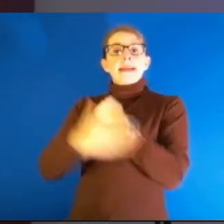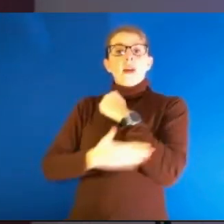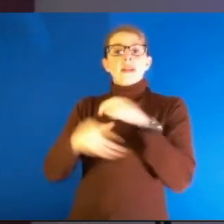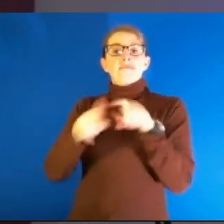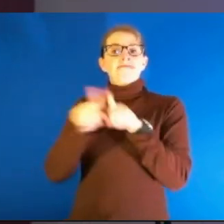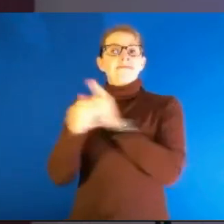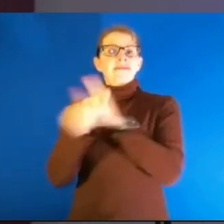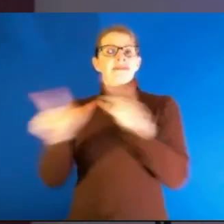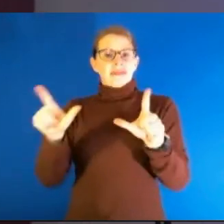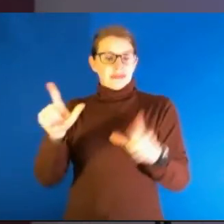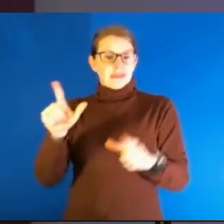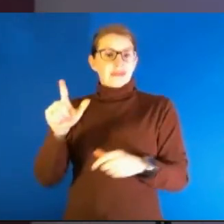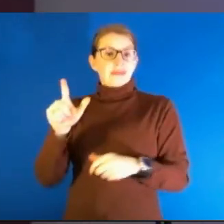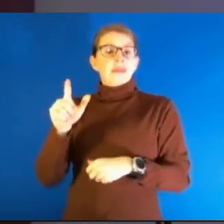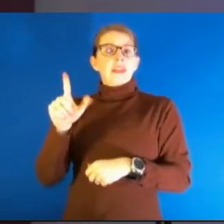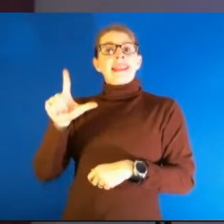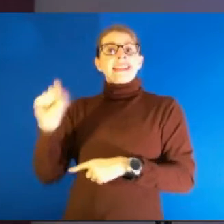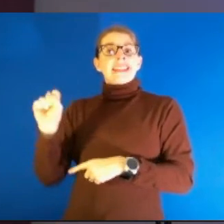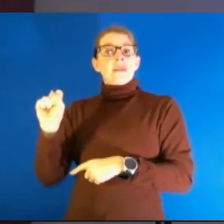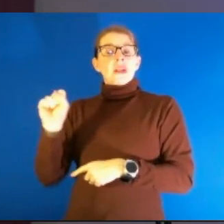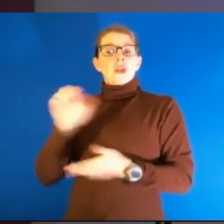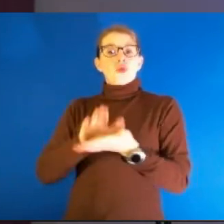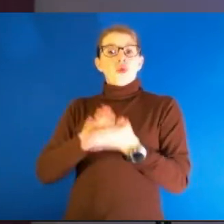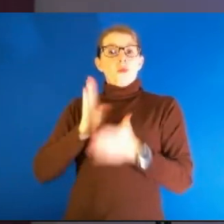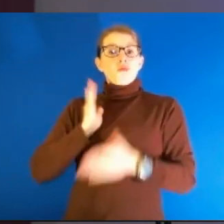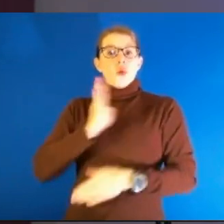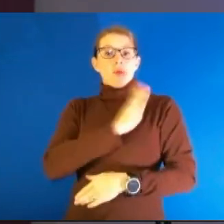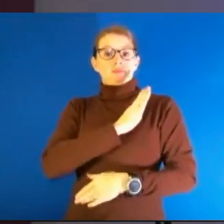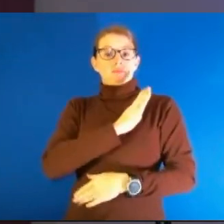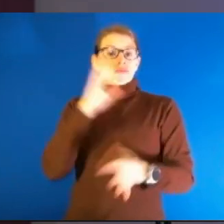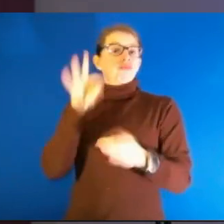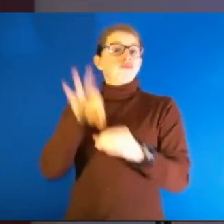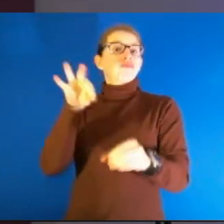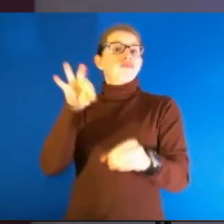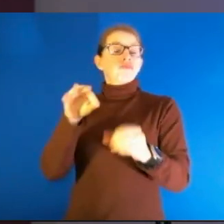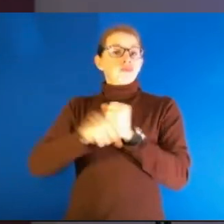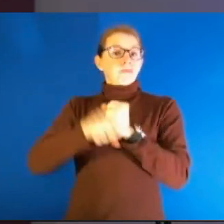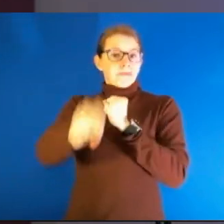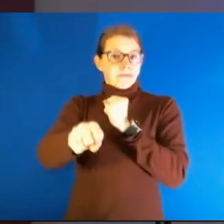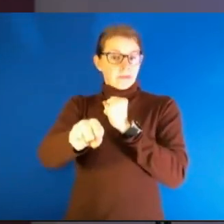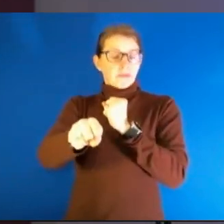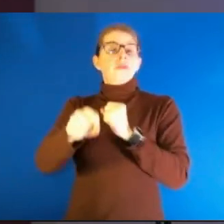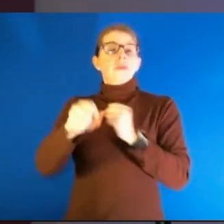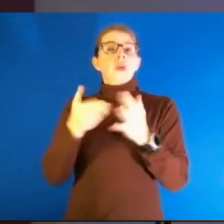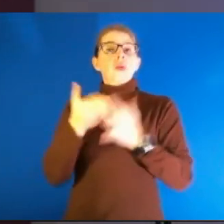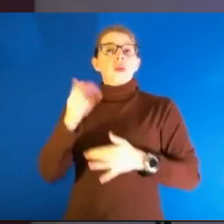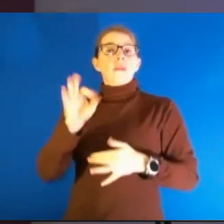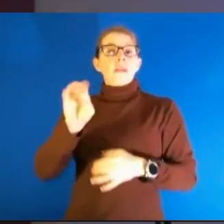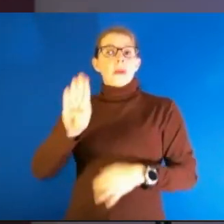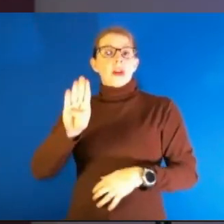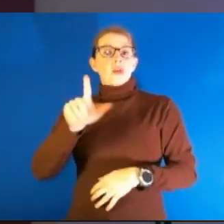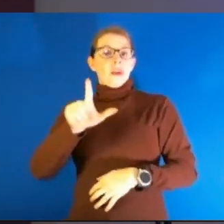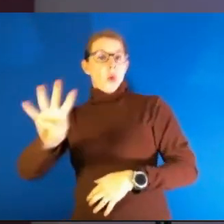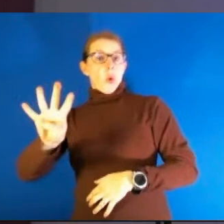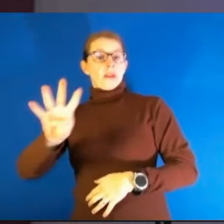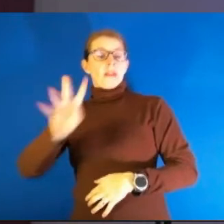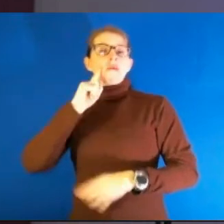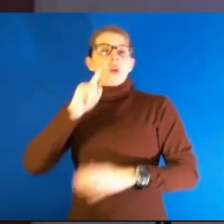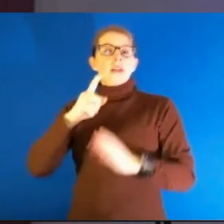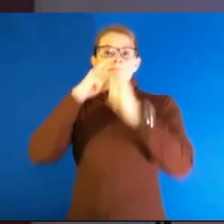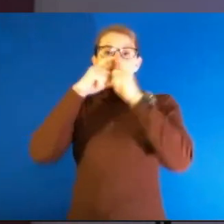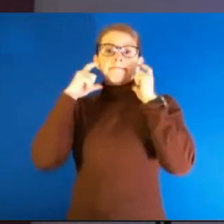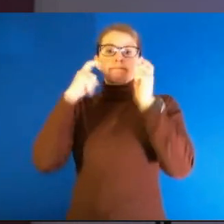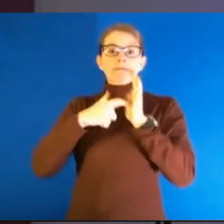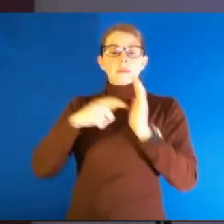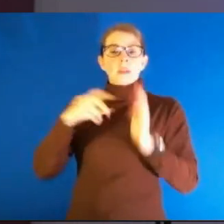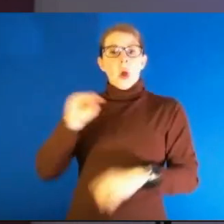the Lee Summit School Board of Education also voted to extend the mask mandate through February 24th. Olathe schools approving